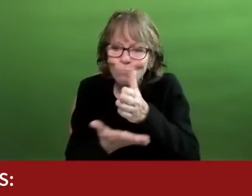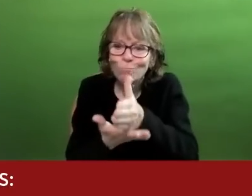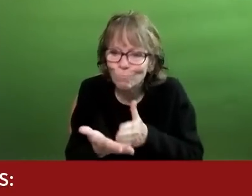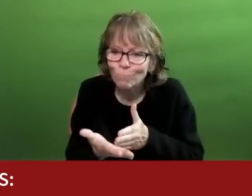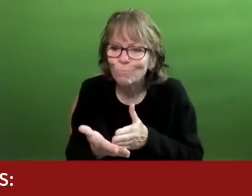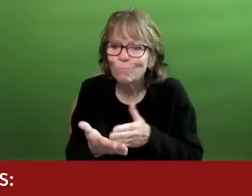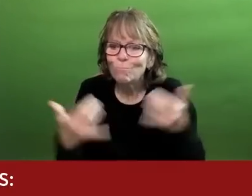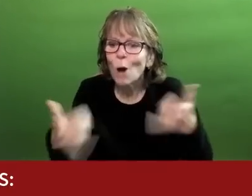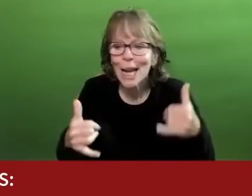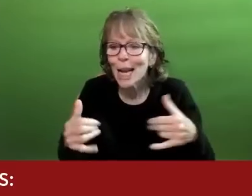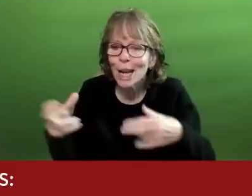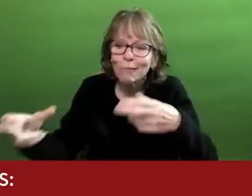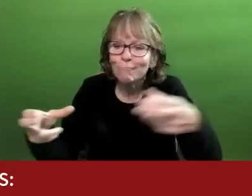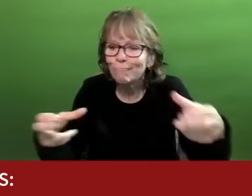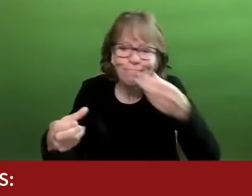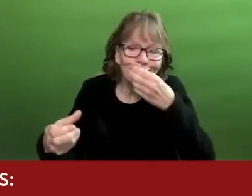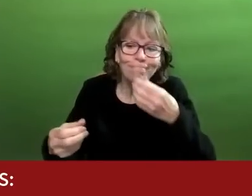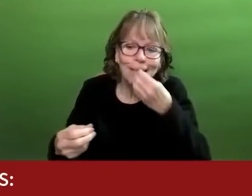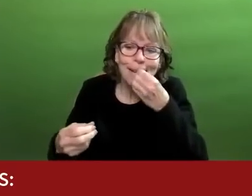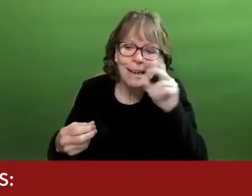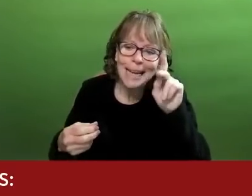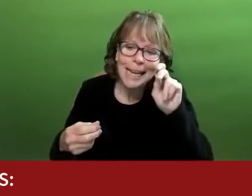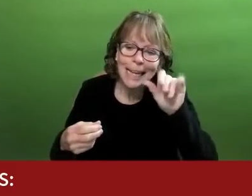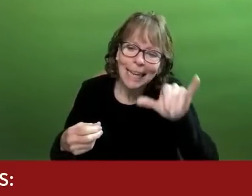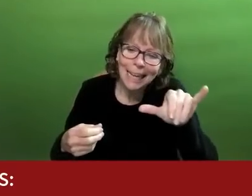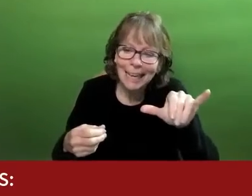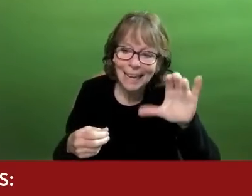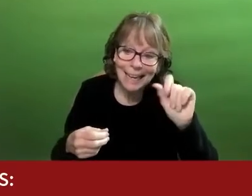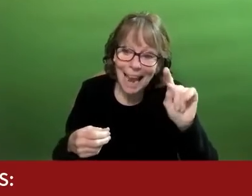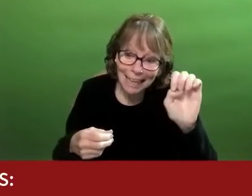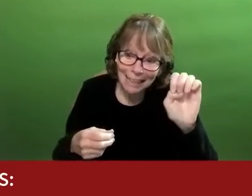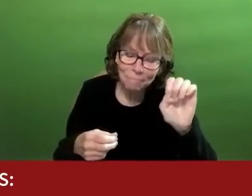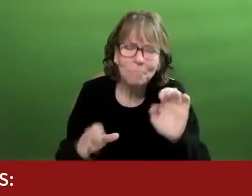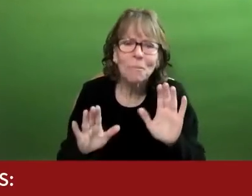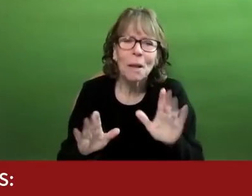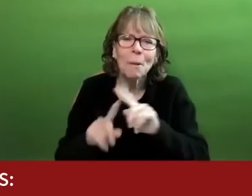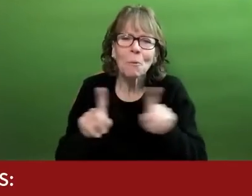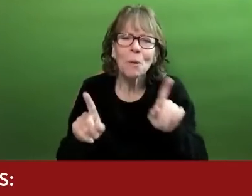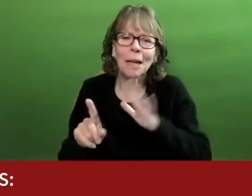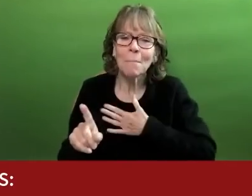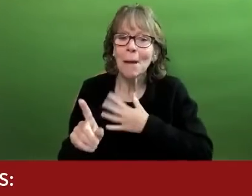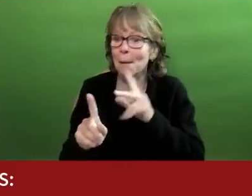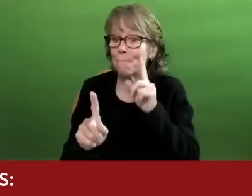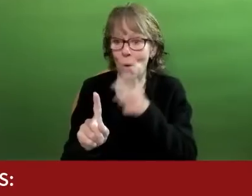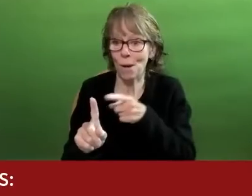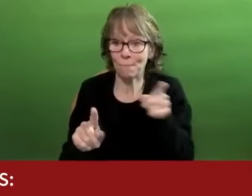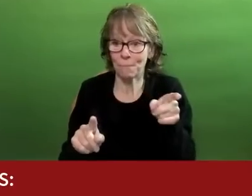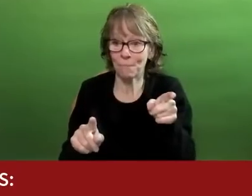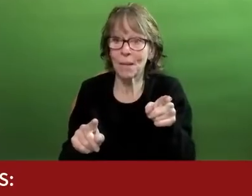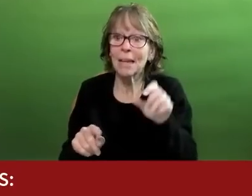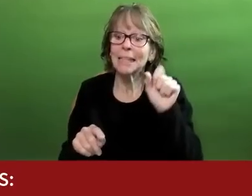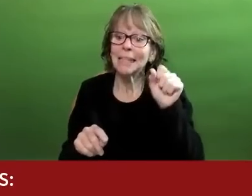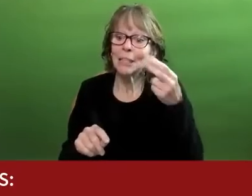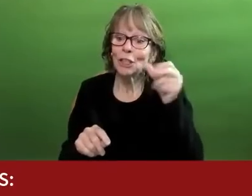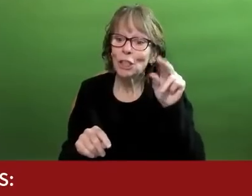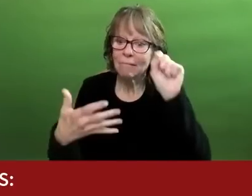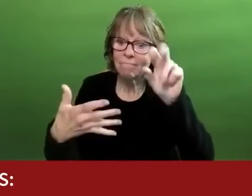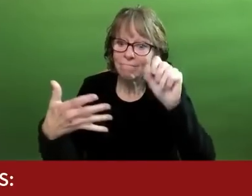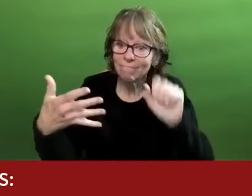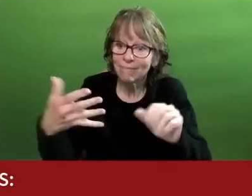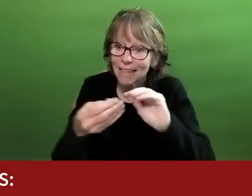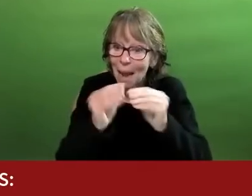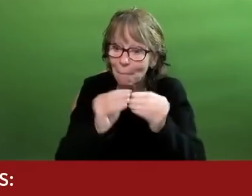kidney party. And in closing, the statistics that Shane presented give a snapshot of the challenges faced by